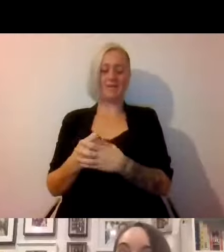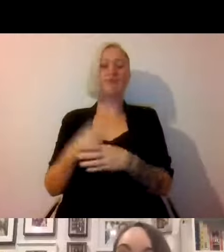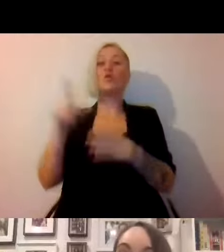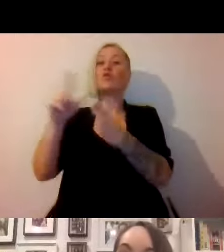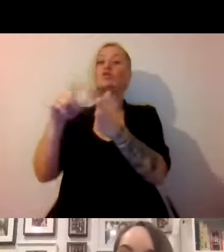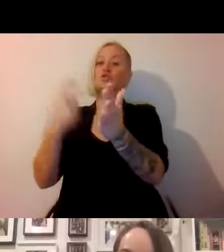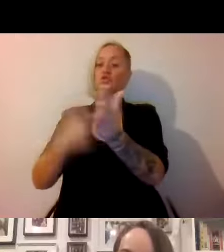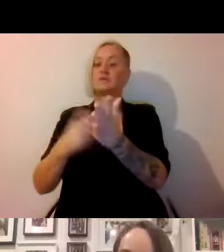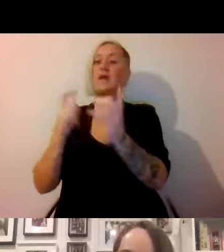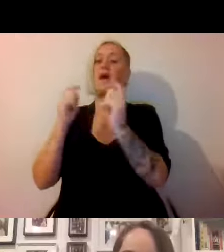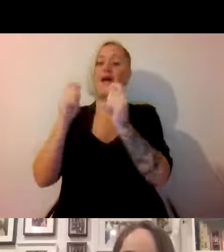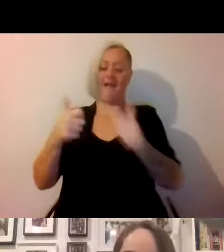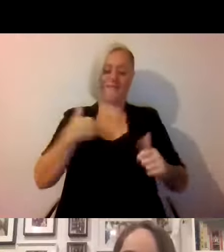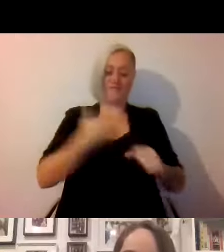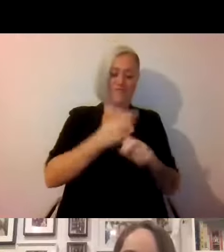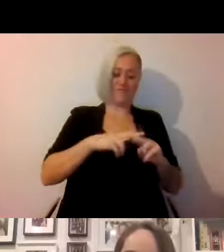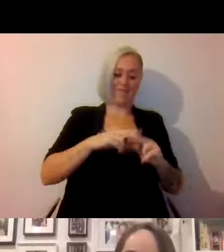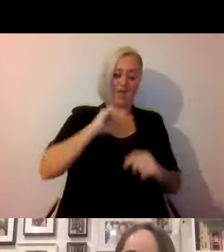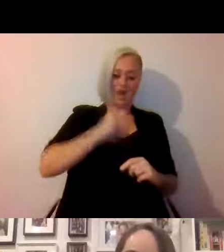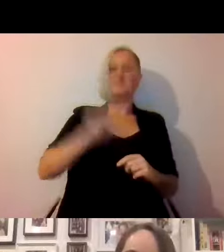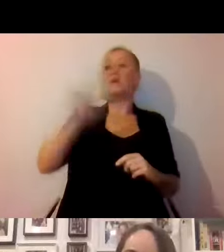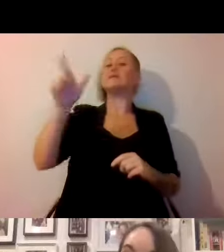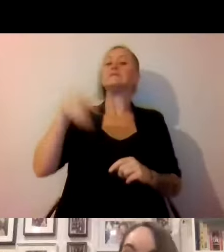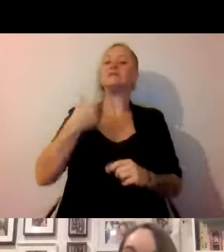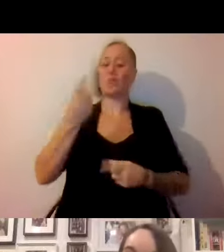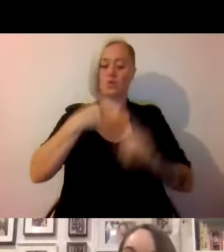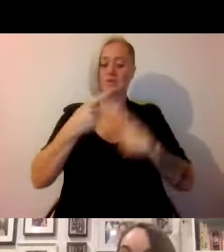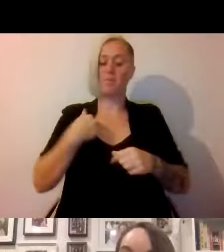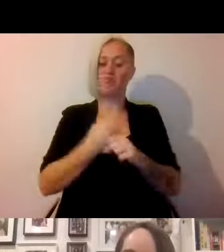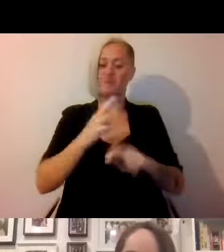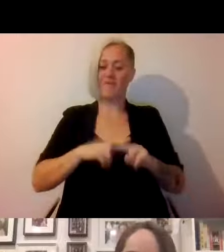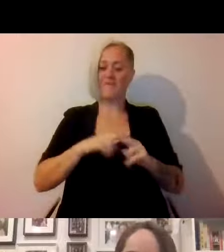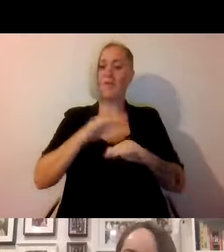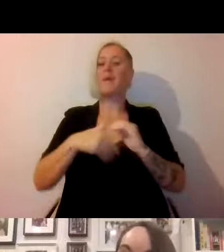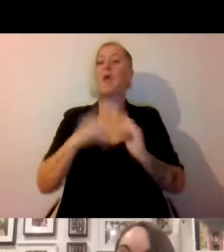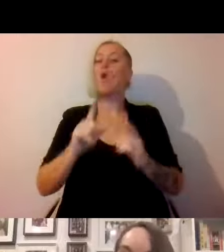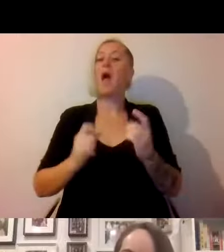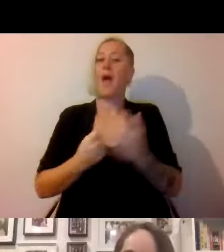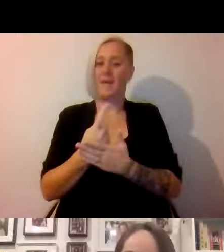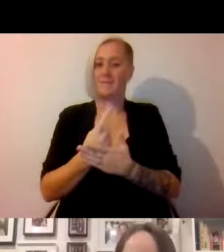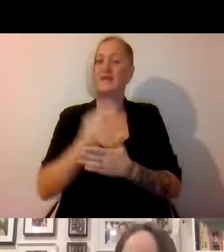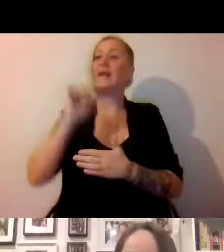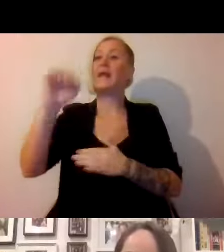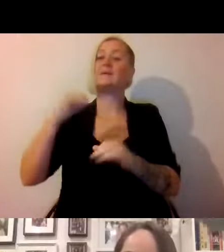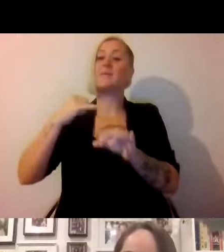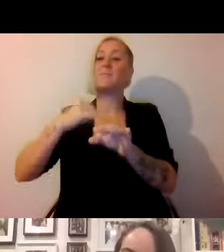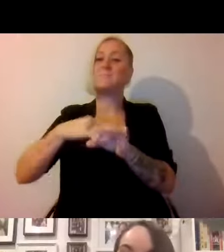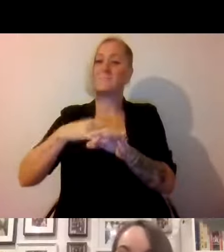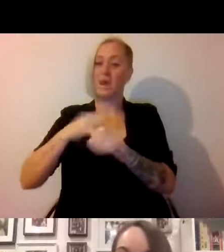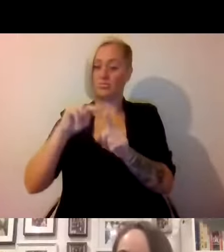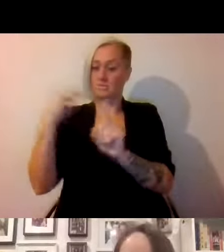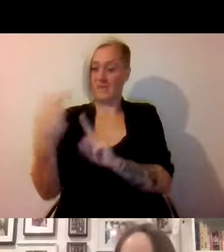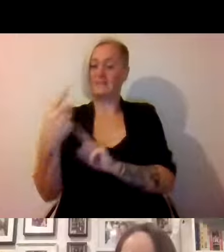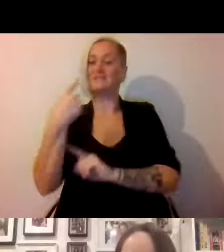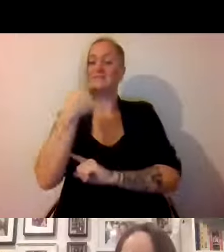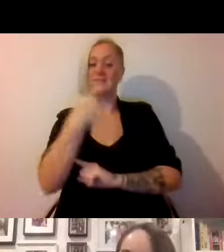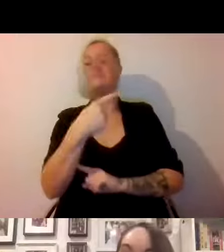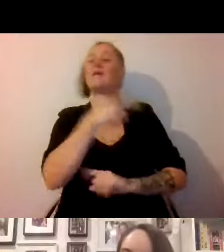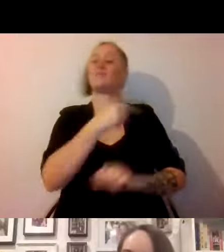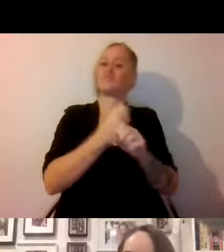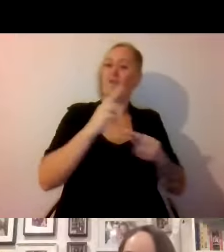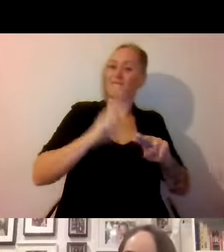to inform him about what had happened. It was his medical perspective that Grandpa was terminal, and he shared those views